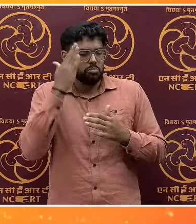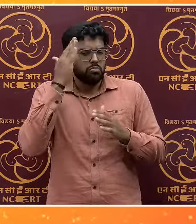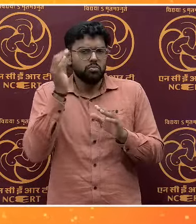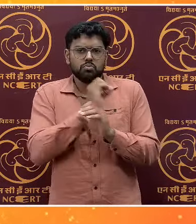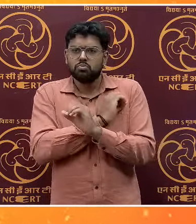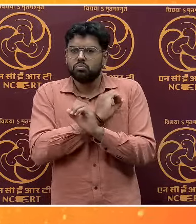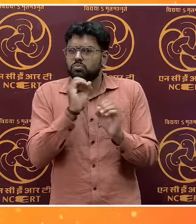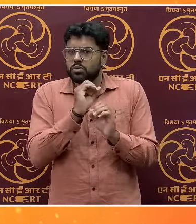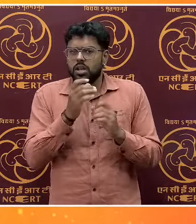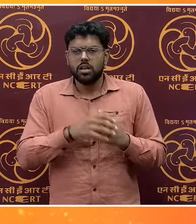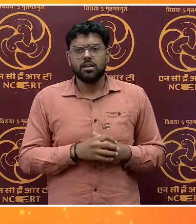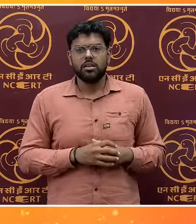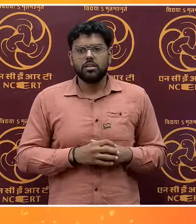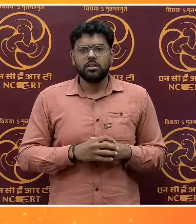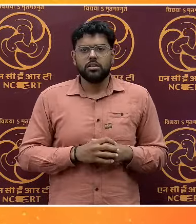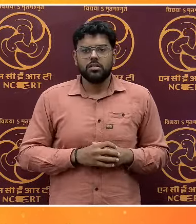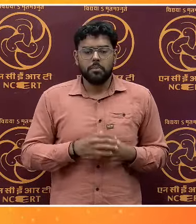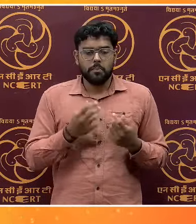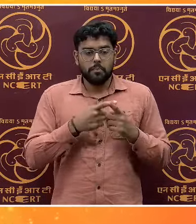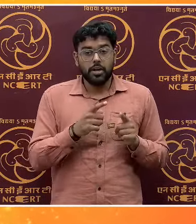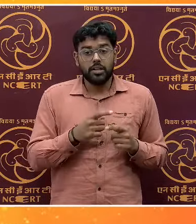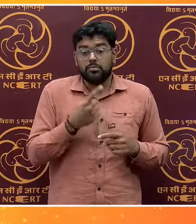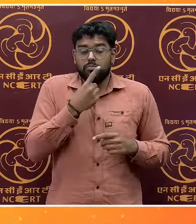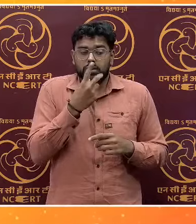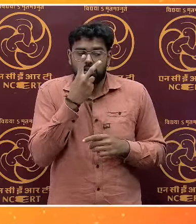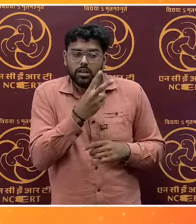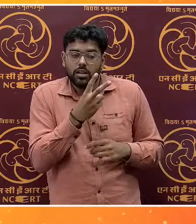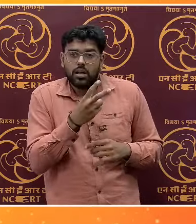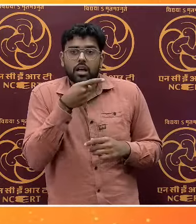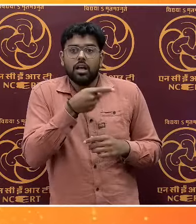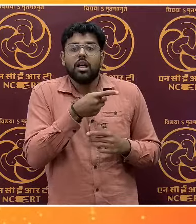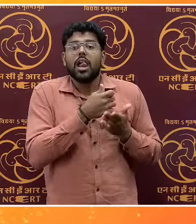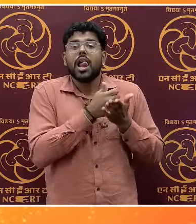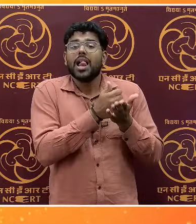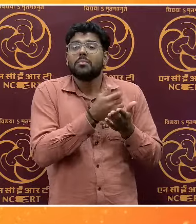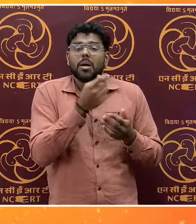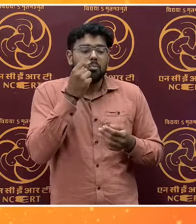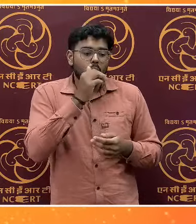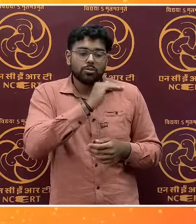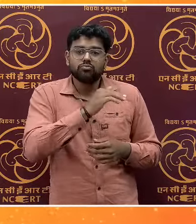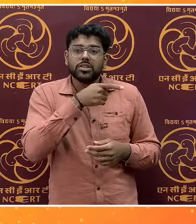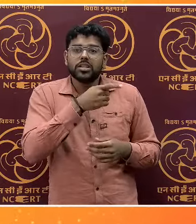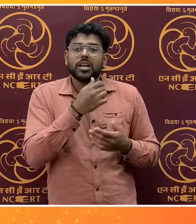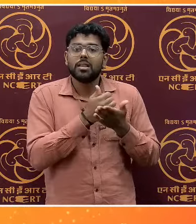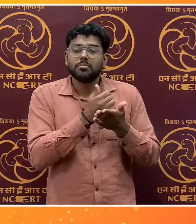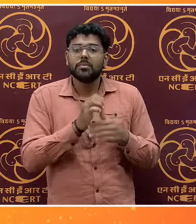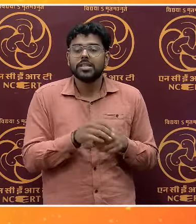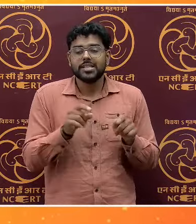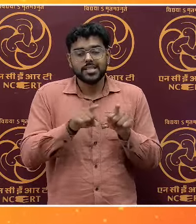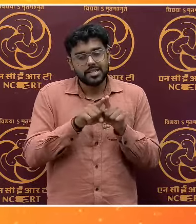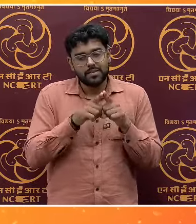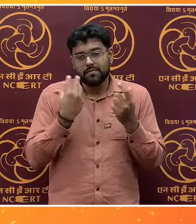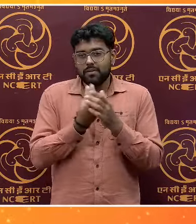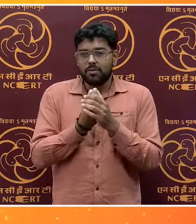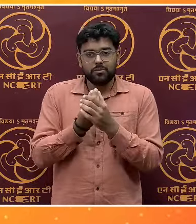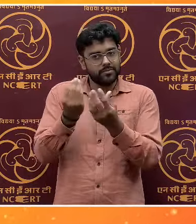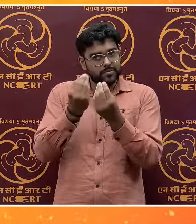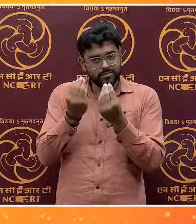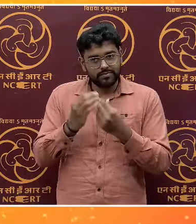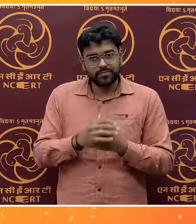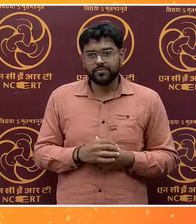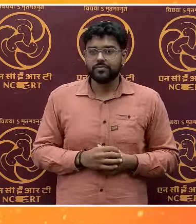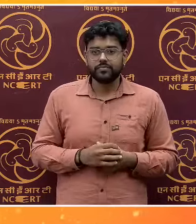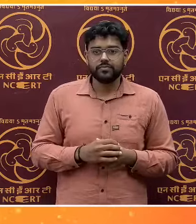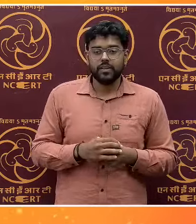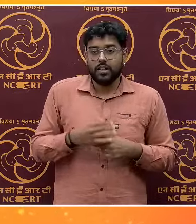know. So it's for us also as elders that we should pray for and we should wish good for the people who are helping